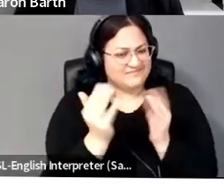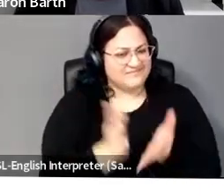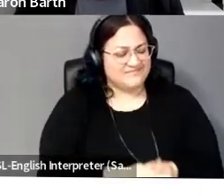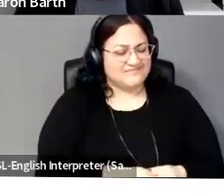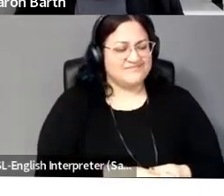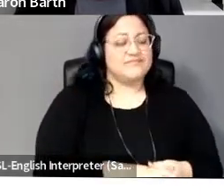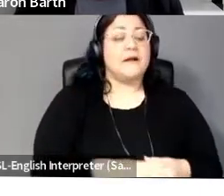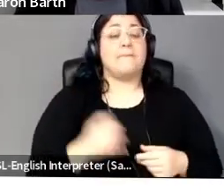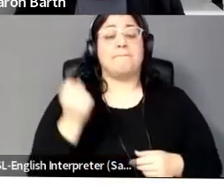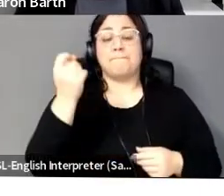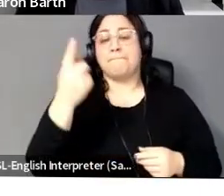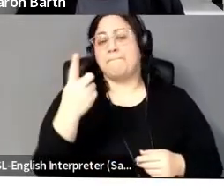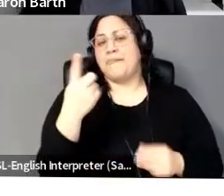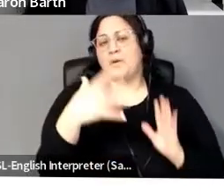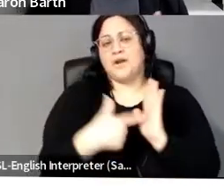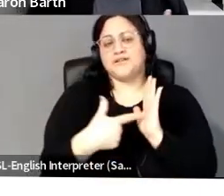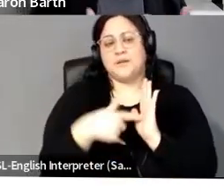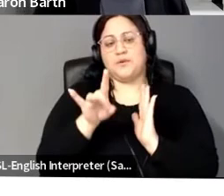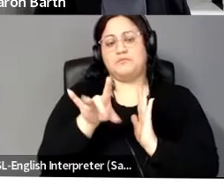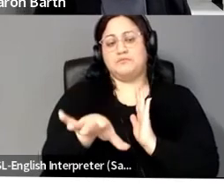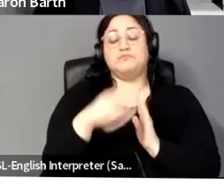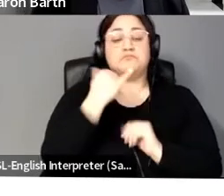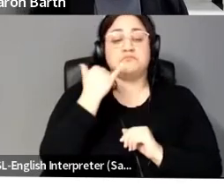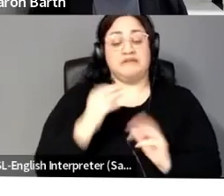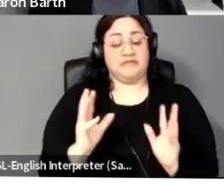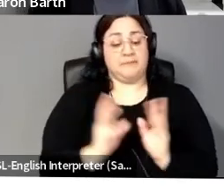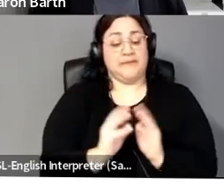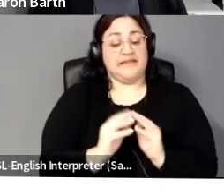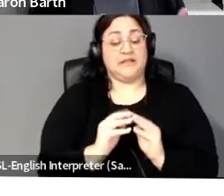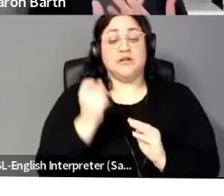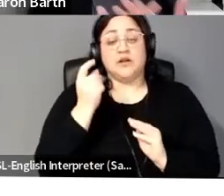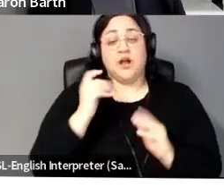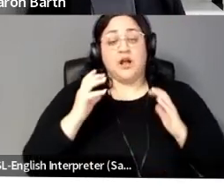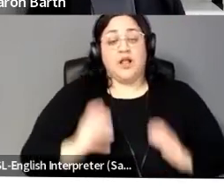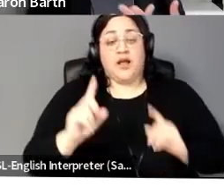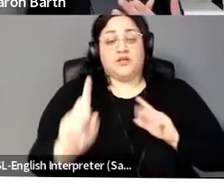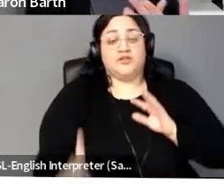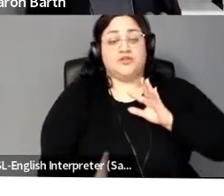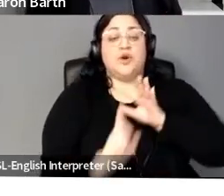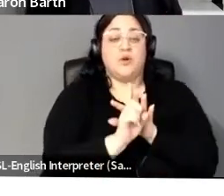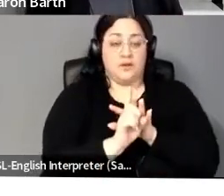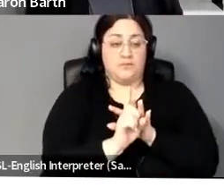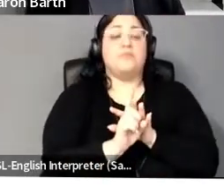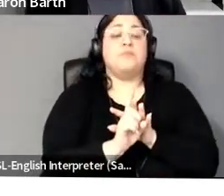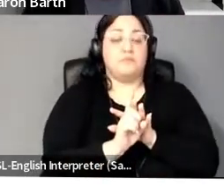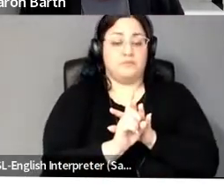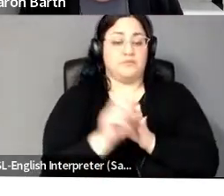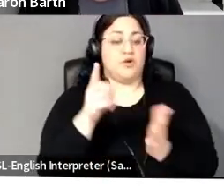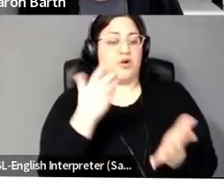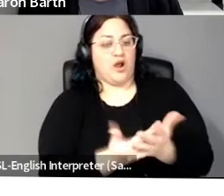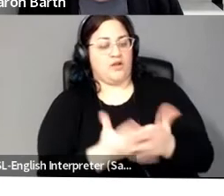meeting. So what would the instinctive response be if you were under the spell